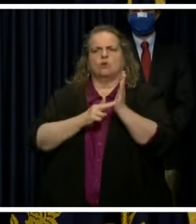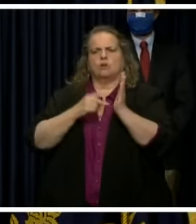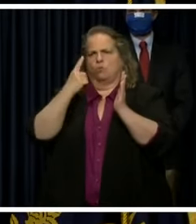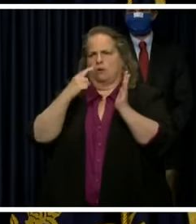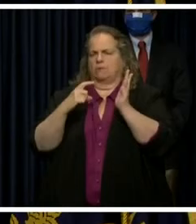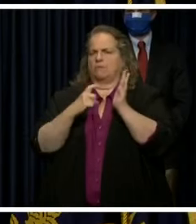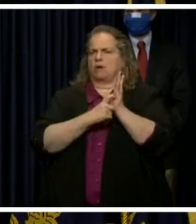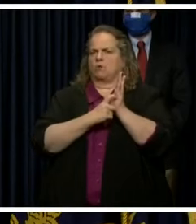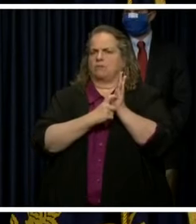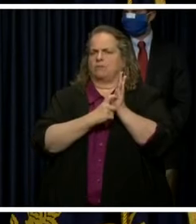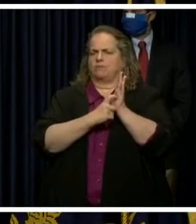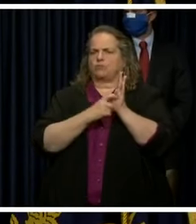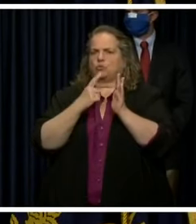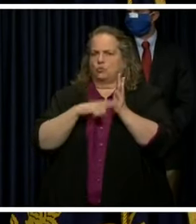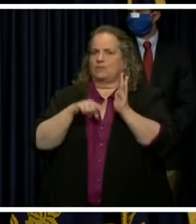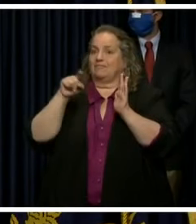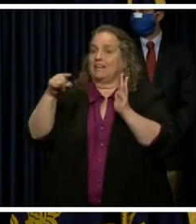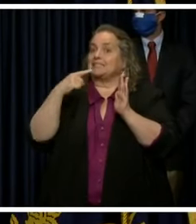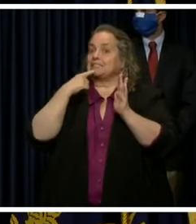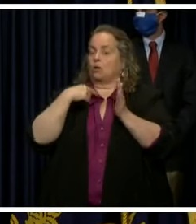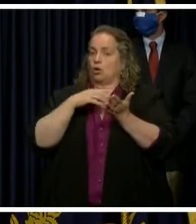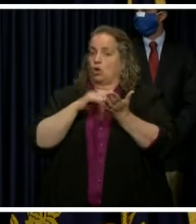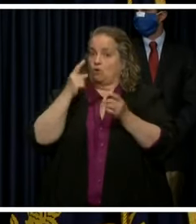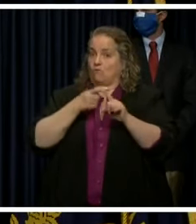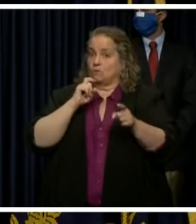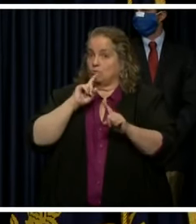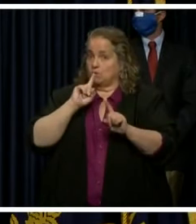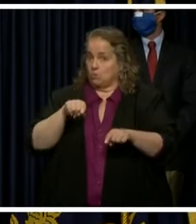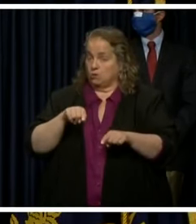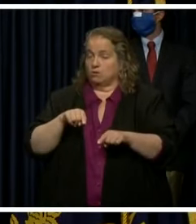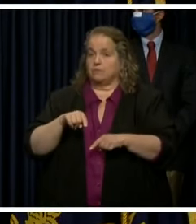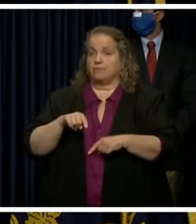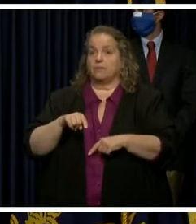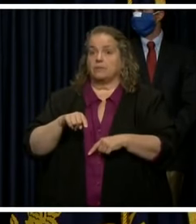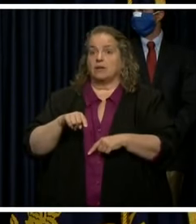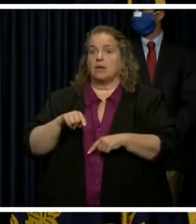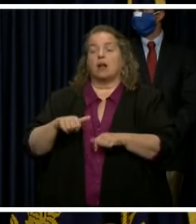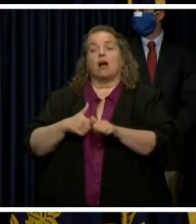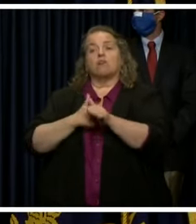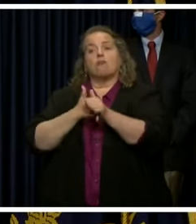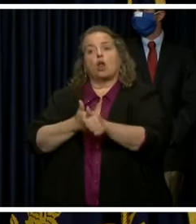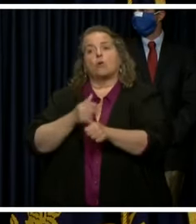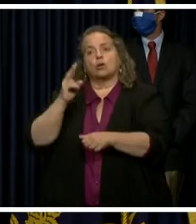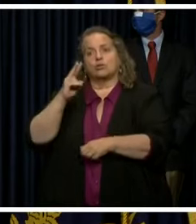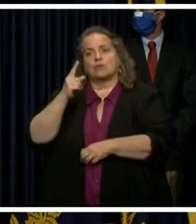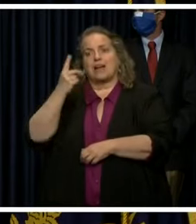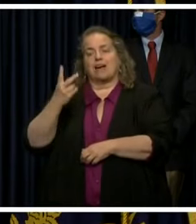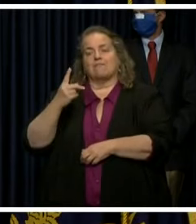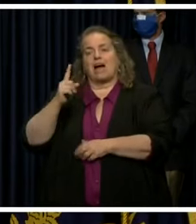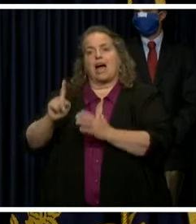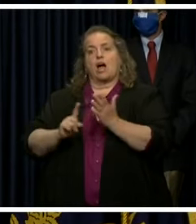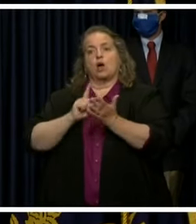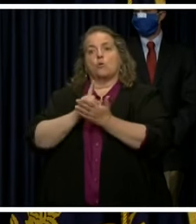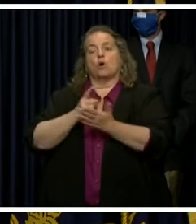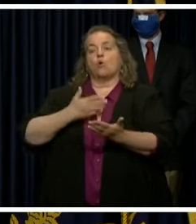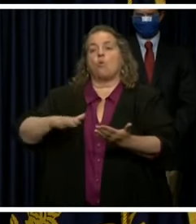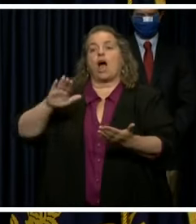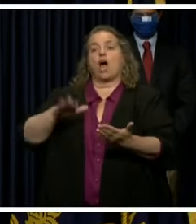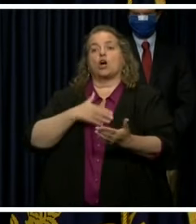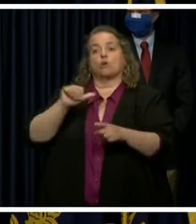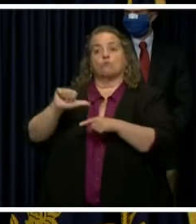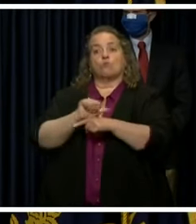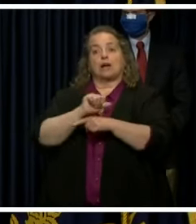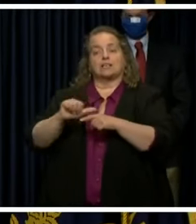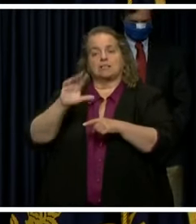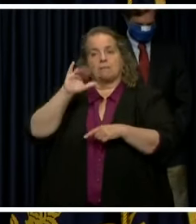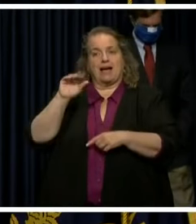little paragraph about what they say we learned from this report. That following a 2.5-hour choir practice attended by 61